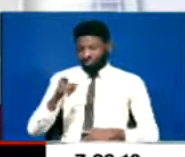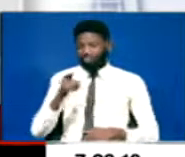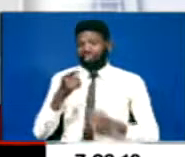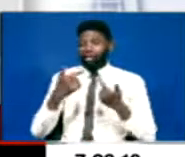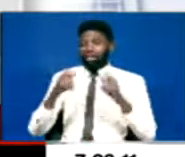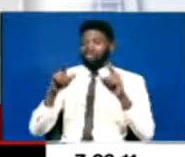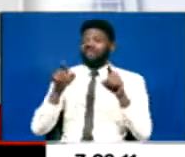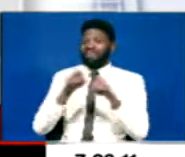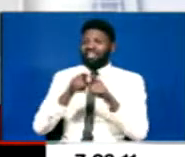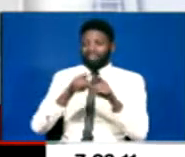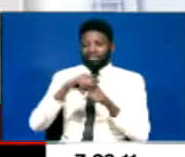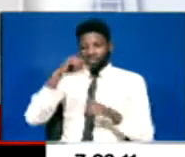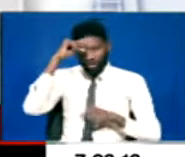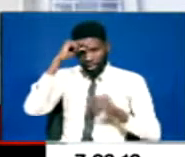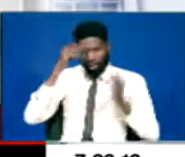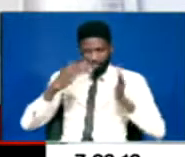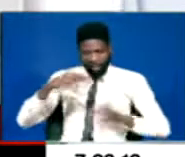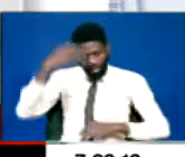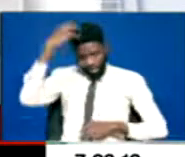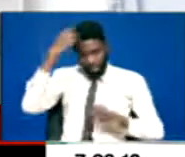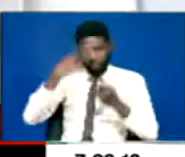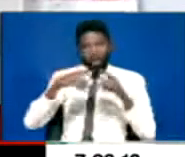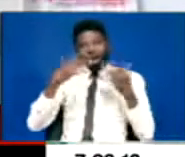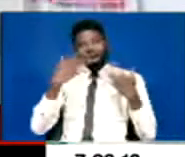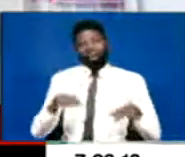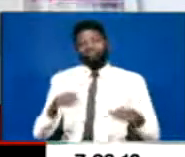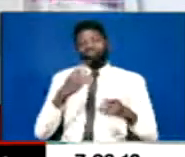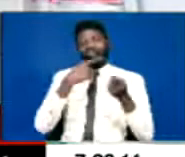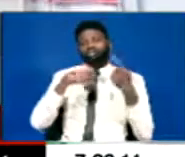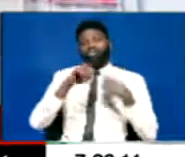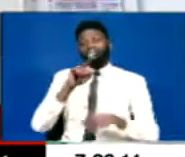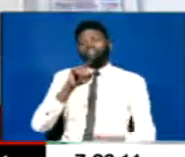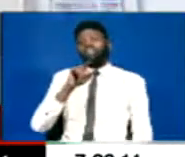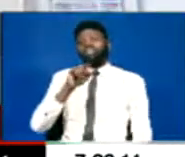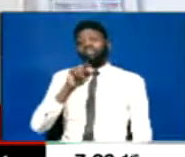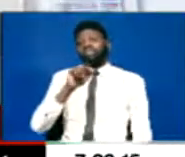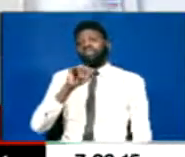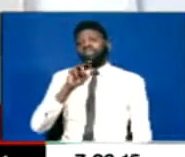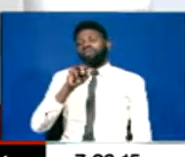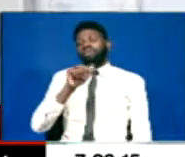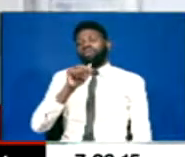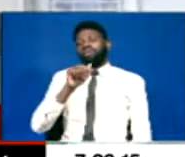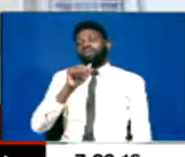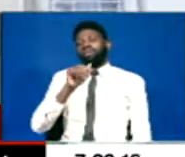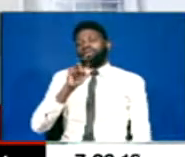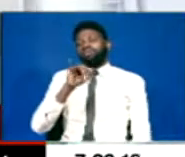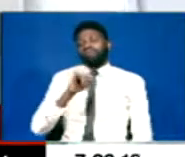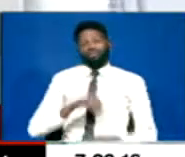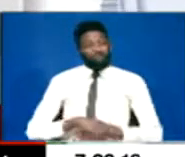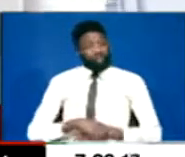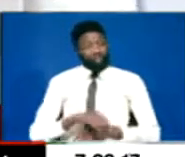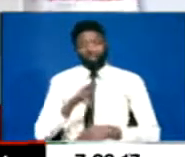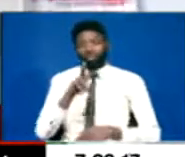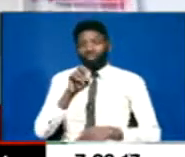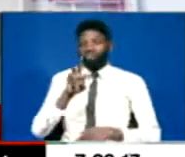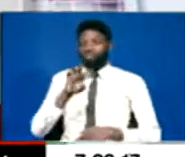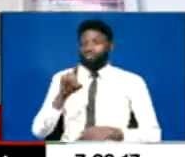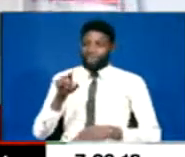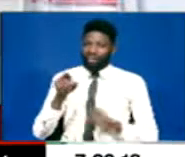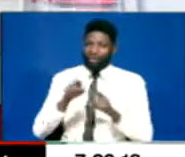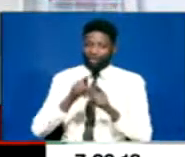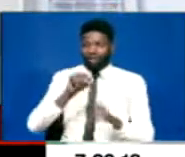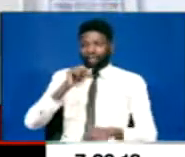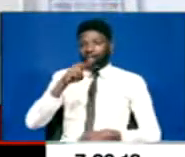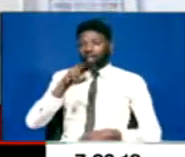2013, but lost to Issa Timami. And in 2021, Agano Party endorsed him to contest for the Nairobi